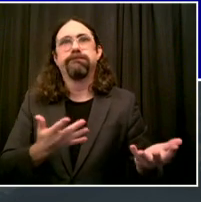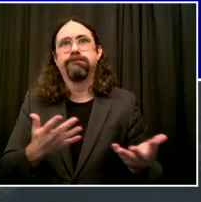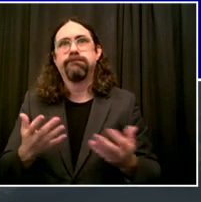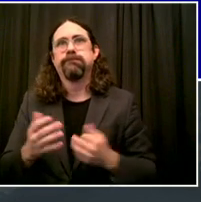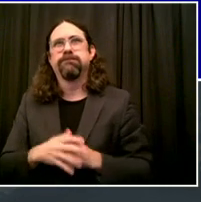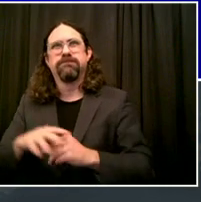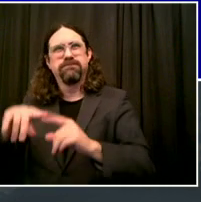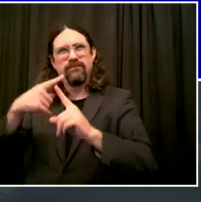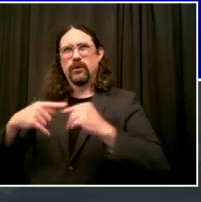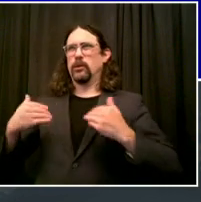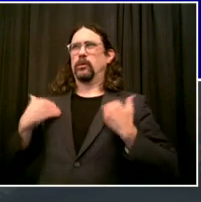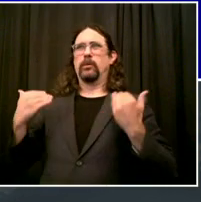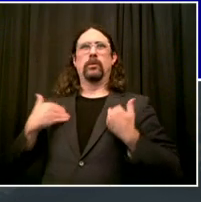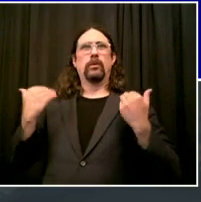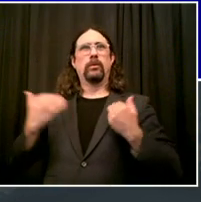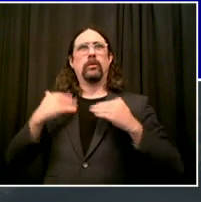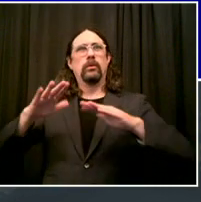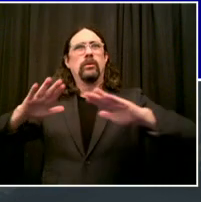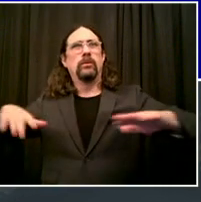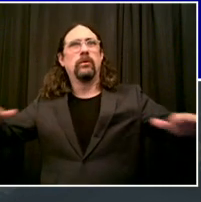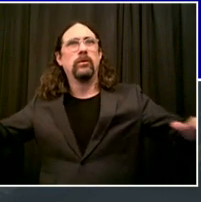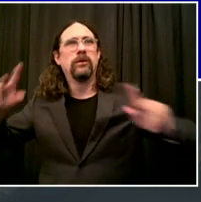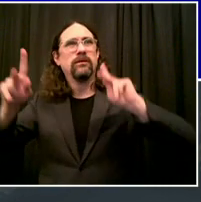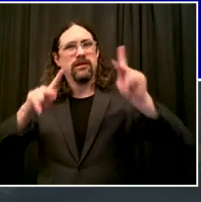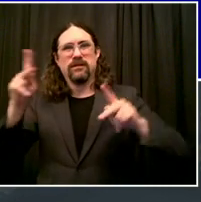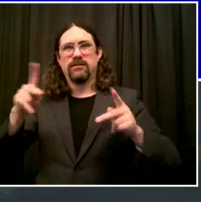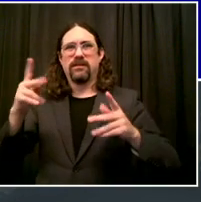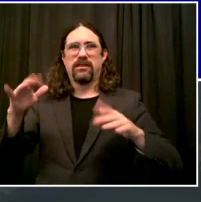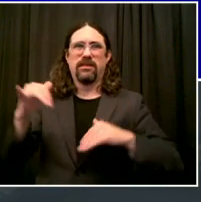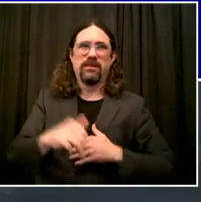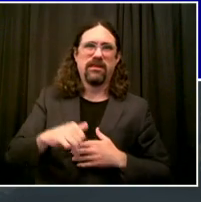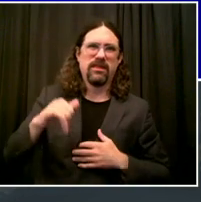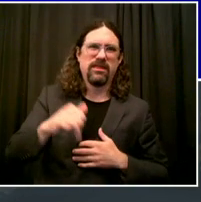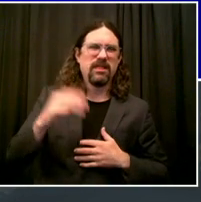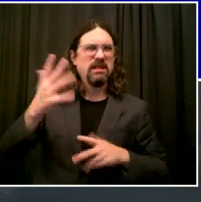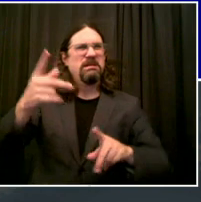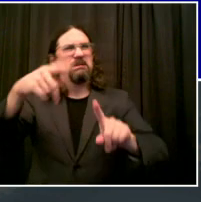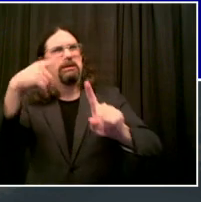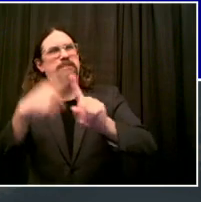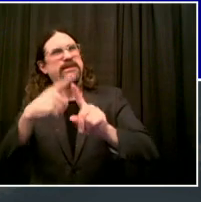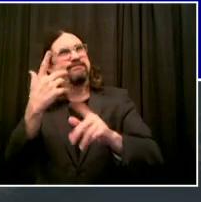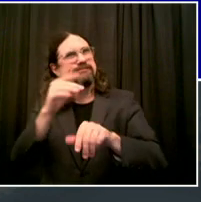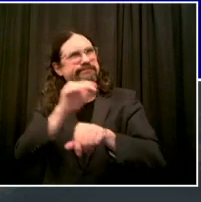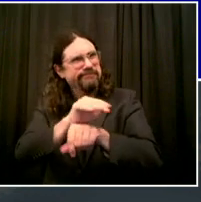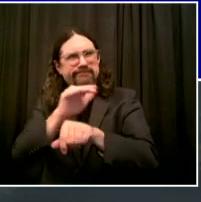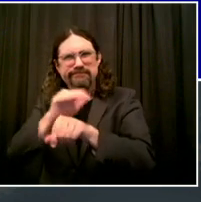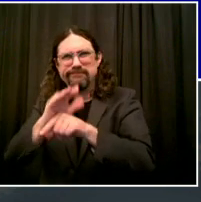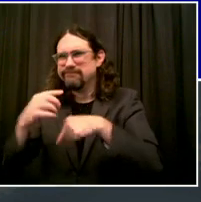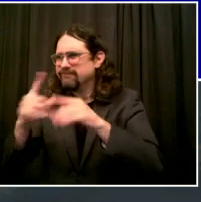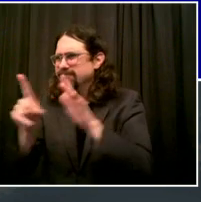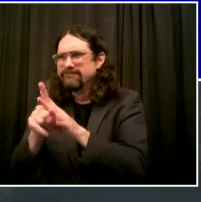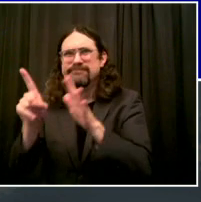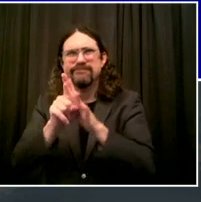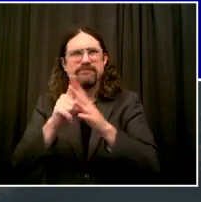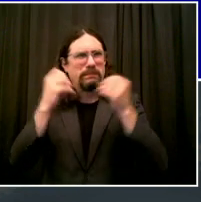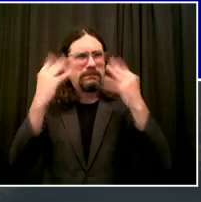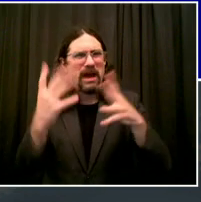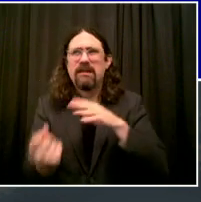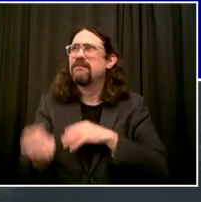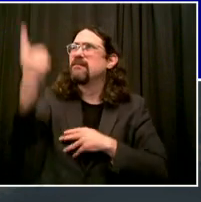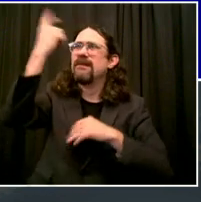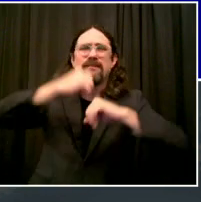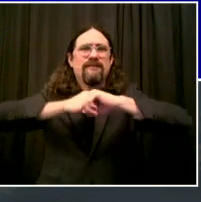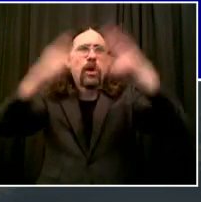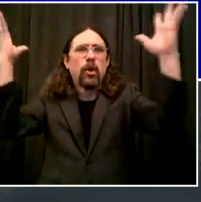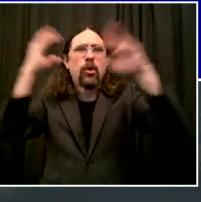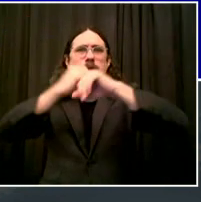this from all over the city. This is a real problem. It is not just a quality of life problem and a noise problem, and it's certainly that, and